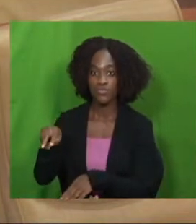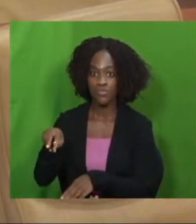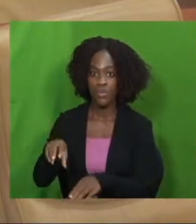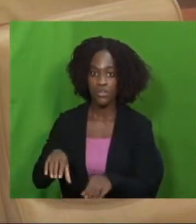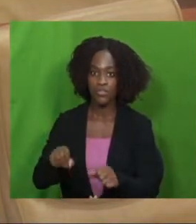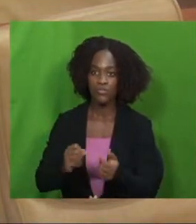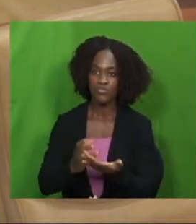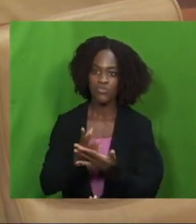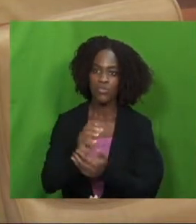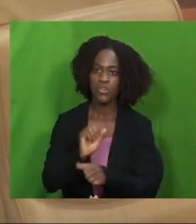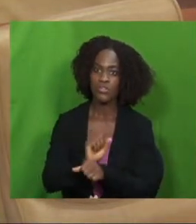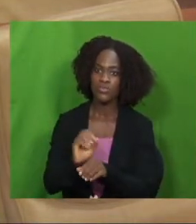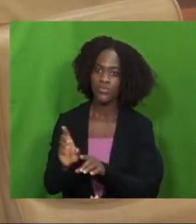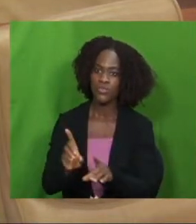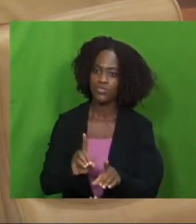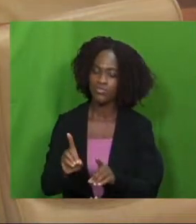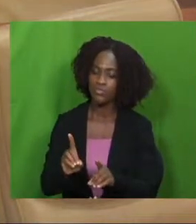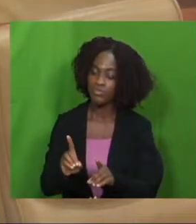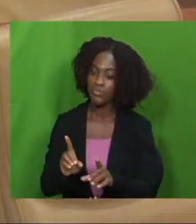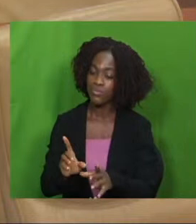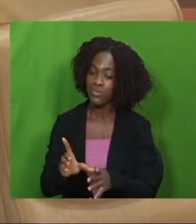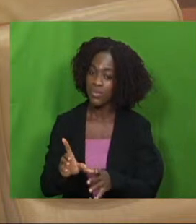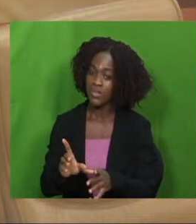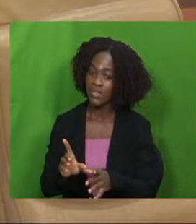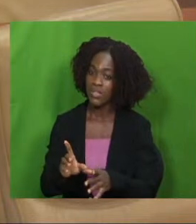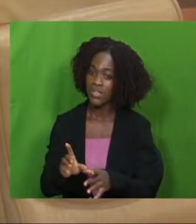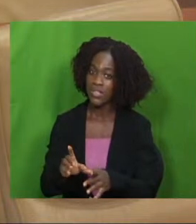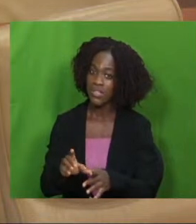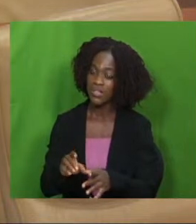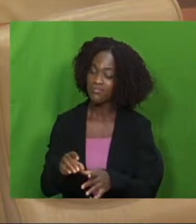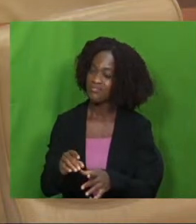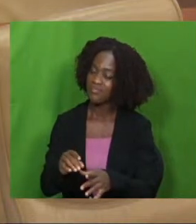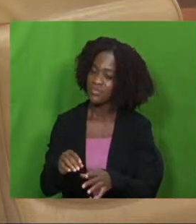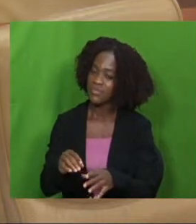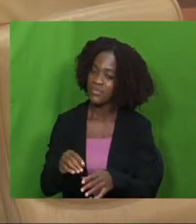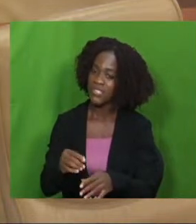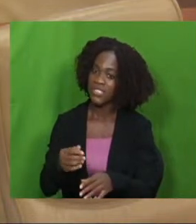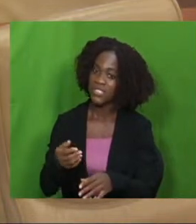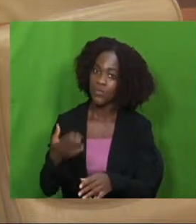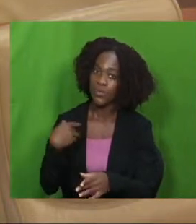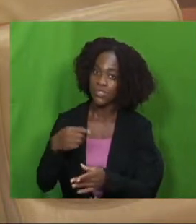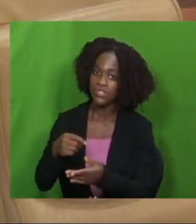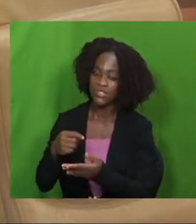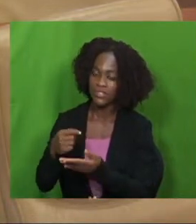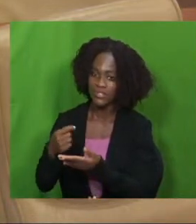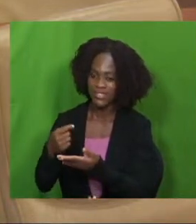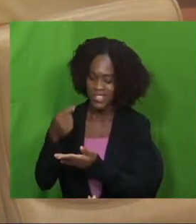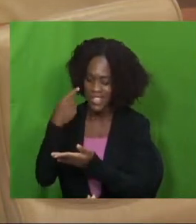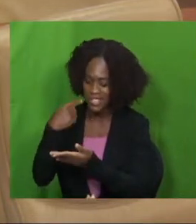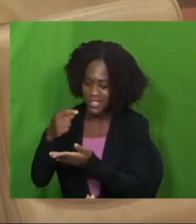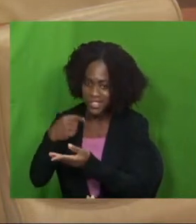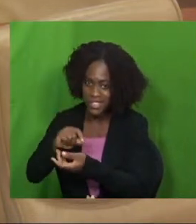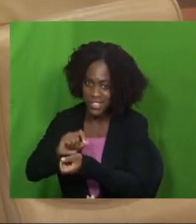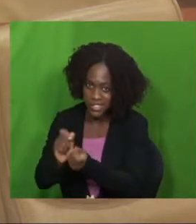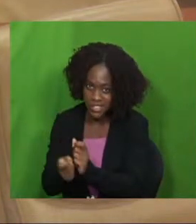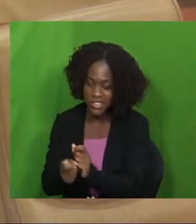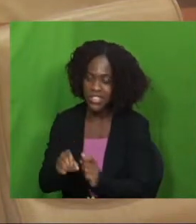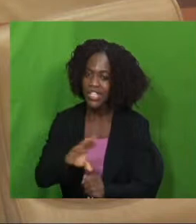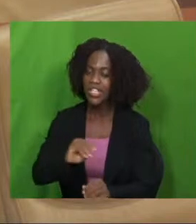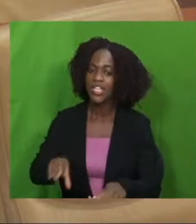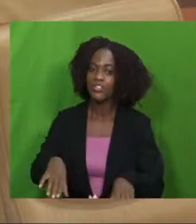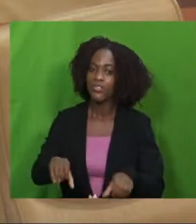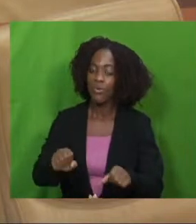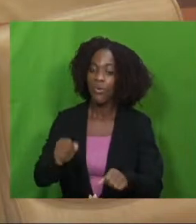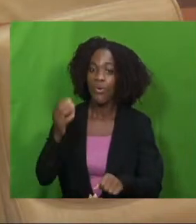as a true record of proceedings. Mr. Speaker, it should read was corrected and adopted because we made some corrections,